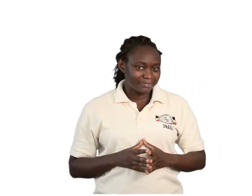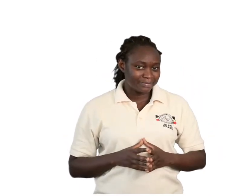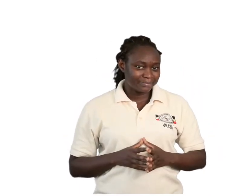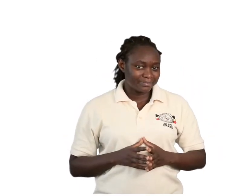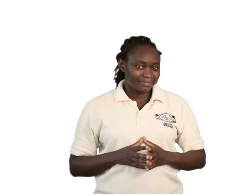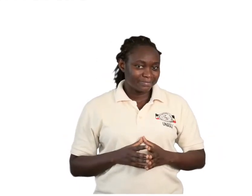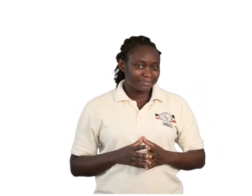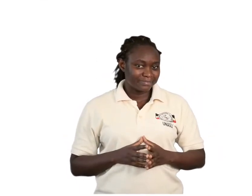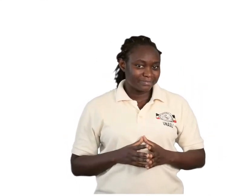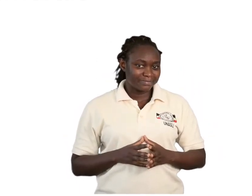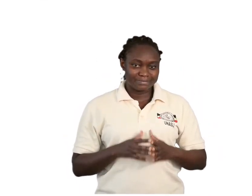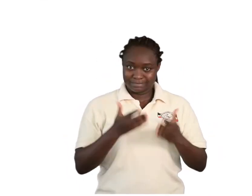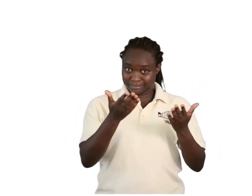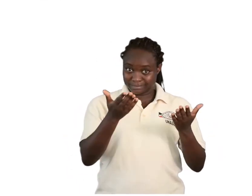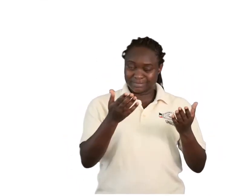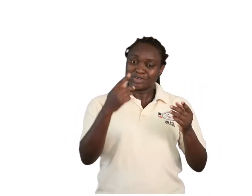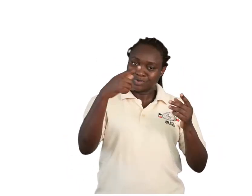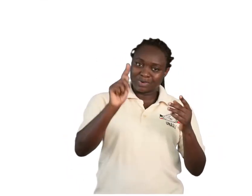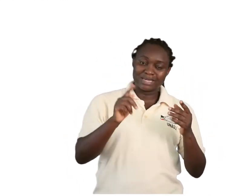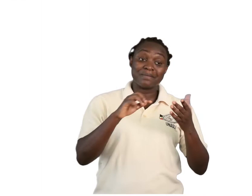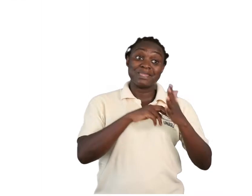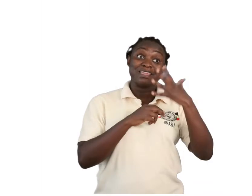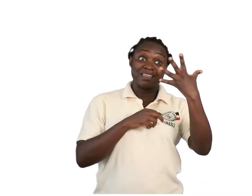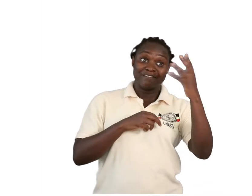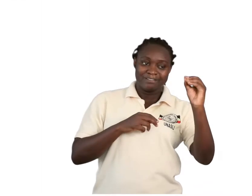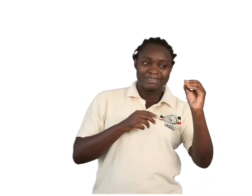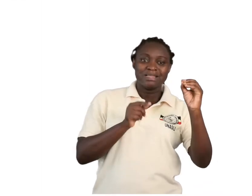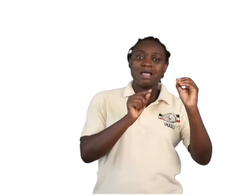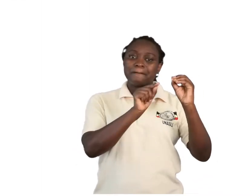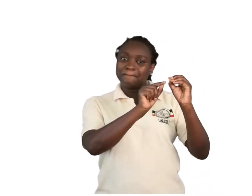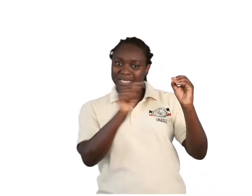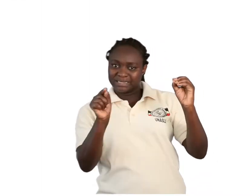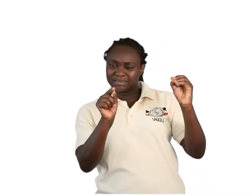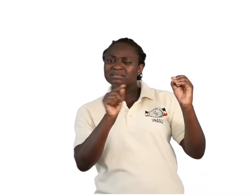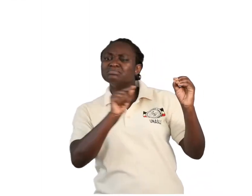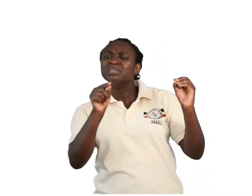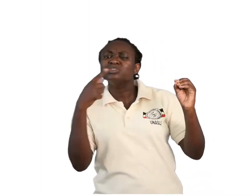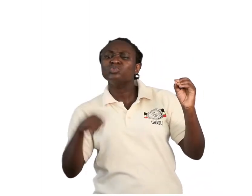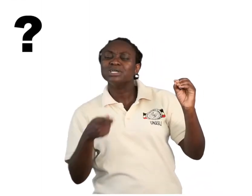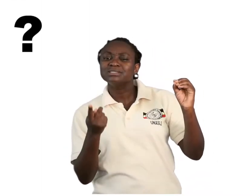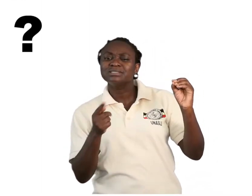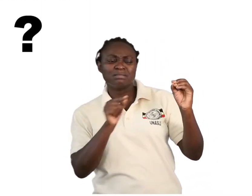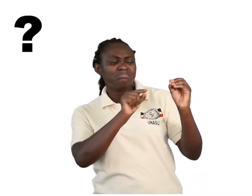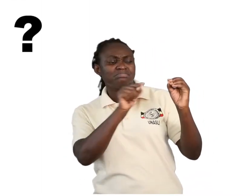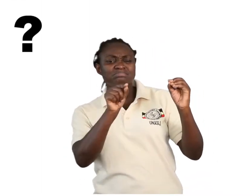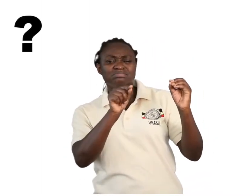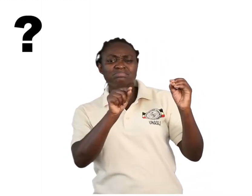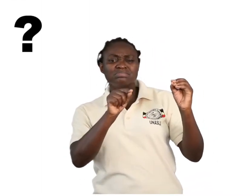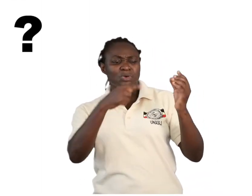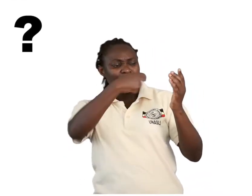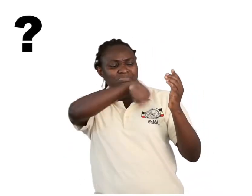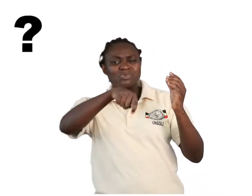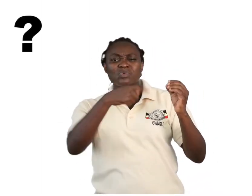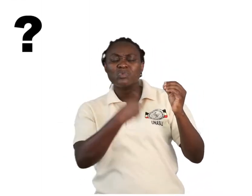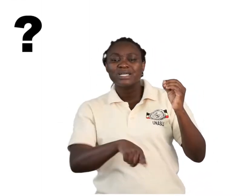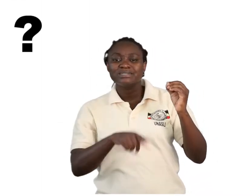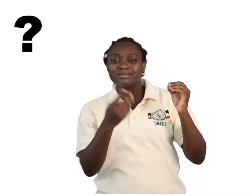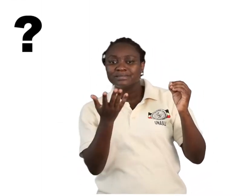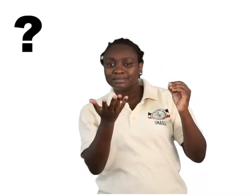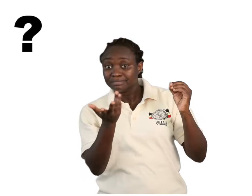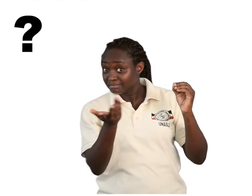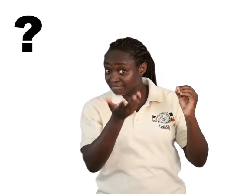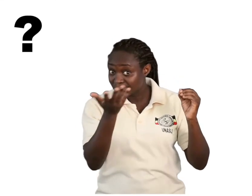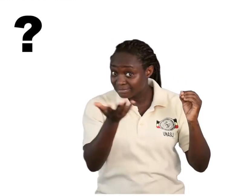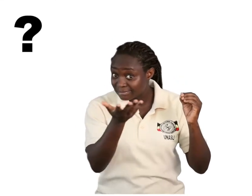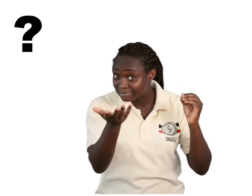That's it. We subtract. What do we subtract from 50 to get 40?